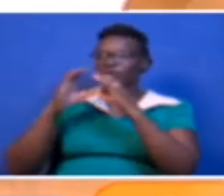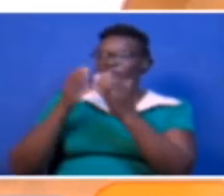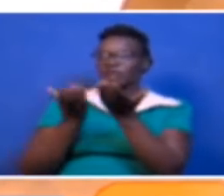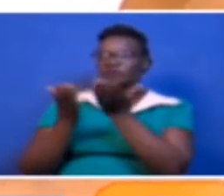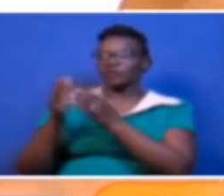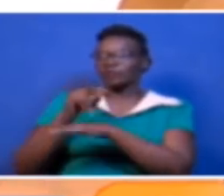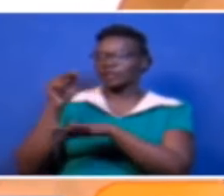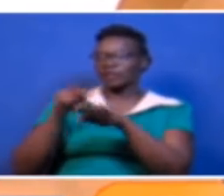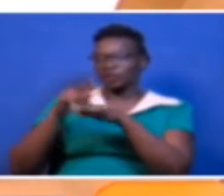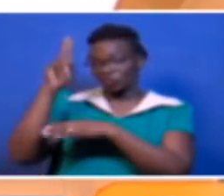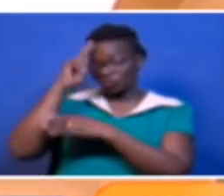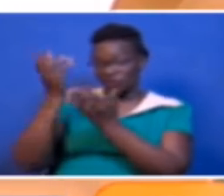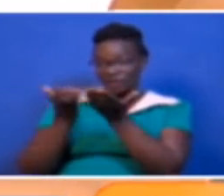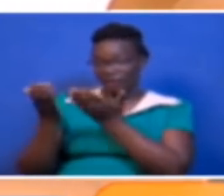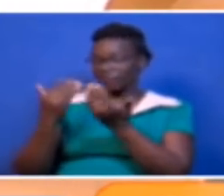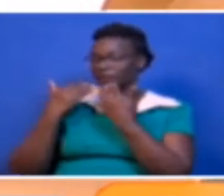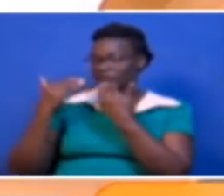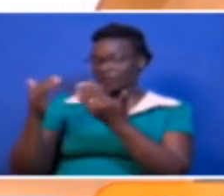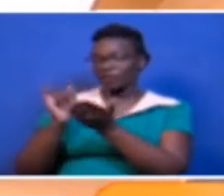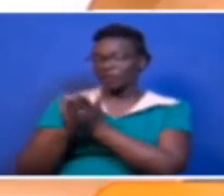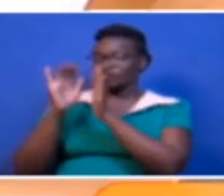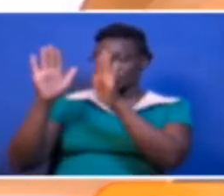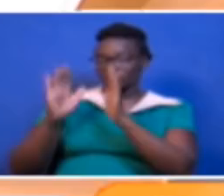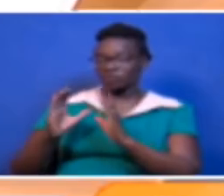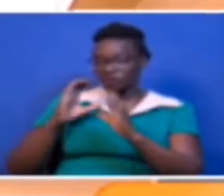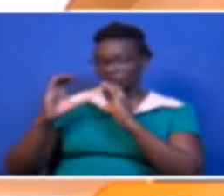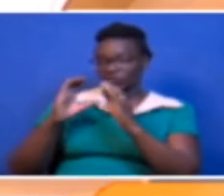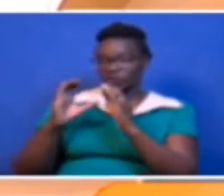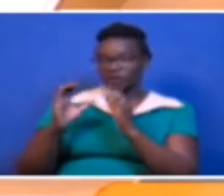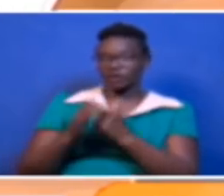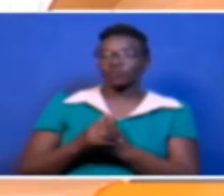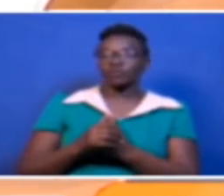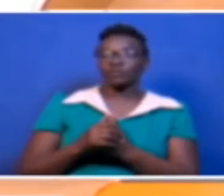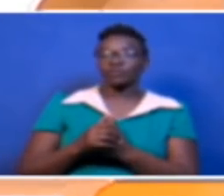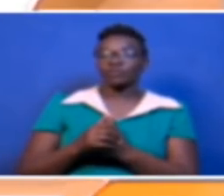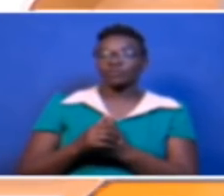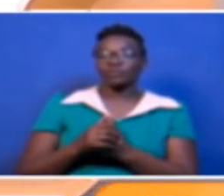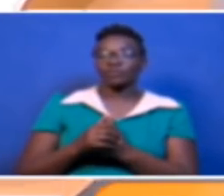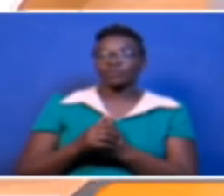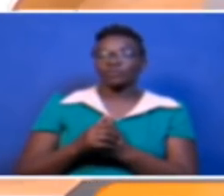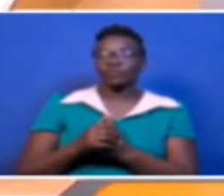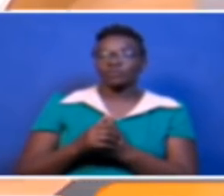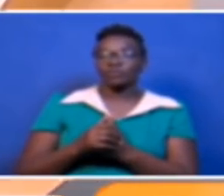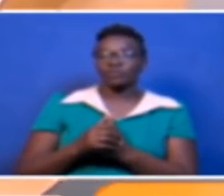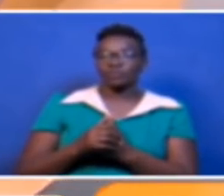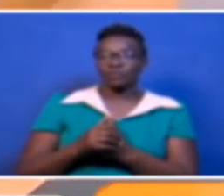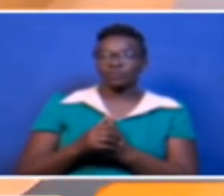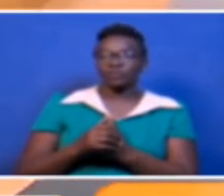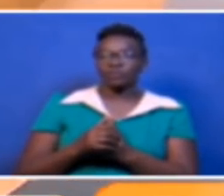Service. An important conversation to have and to see where we are with our response, particularly our police service. Asante sana.